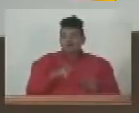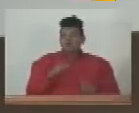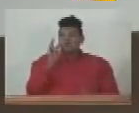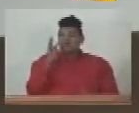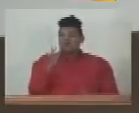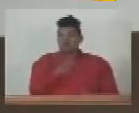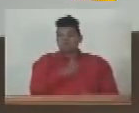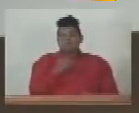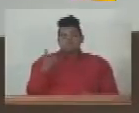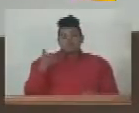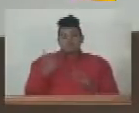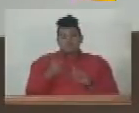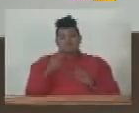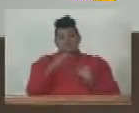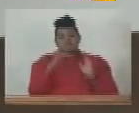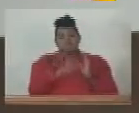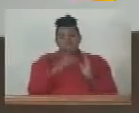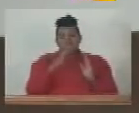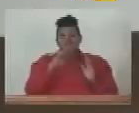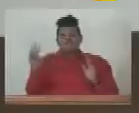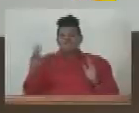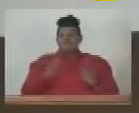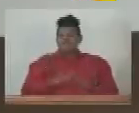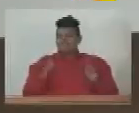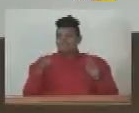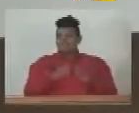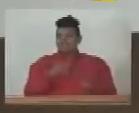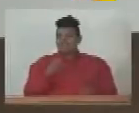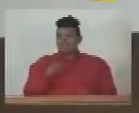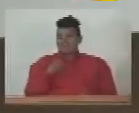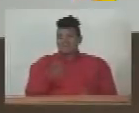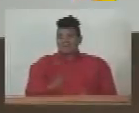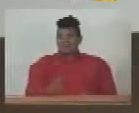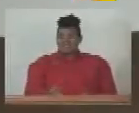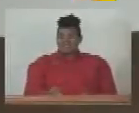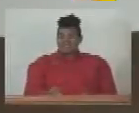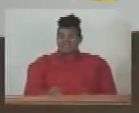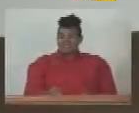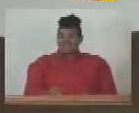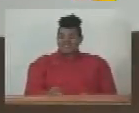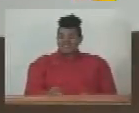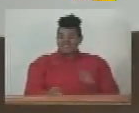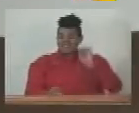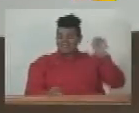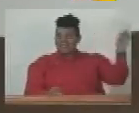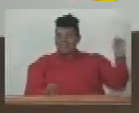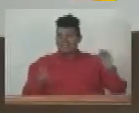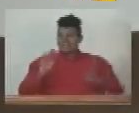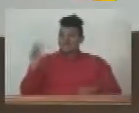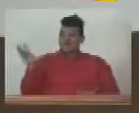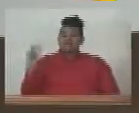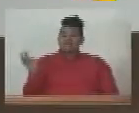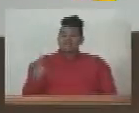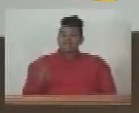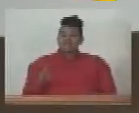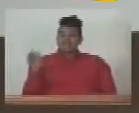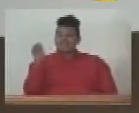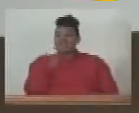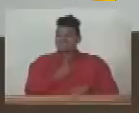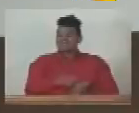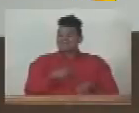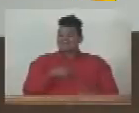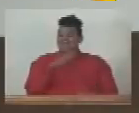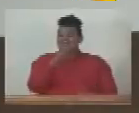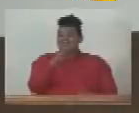from Central Westmoreland, very different from me, or Eastern Westmoreland. Eastern. Every time I look at